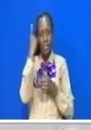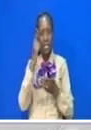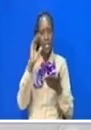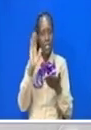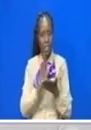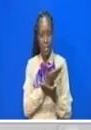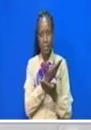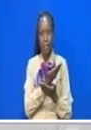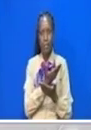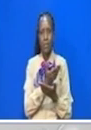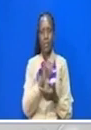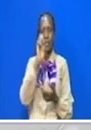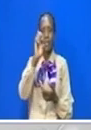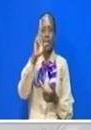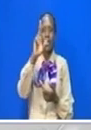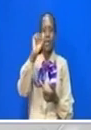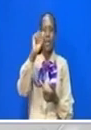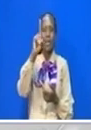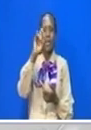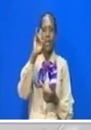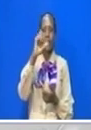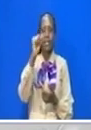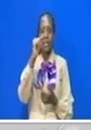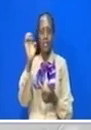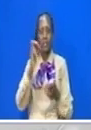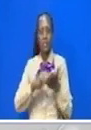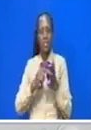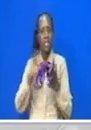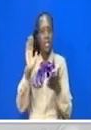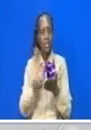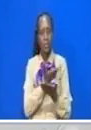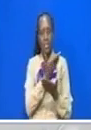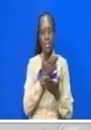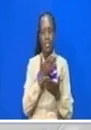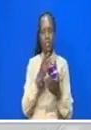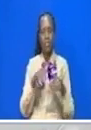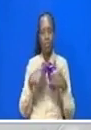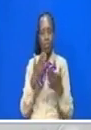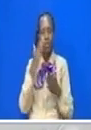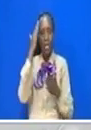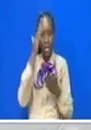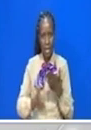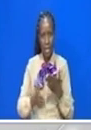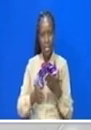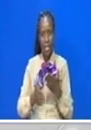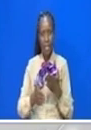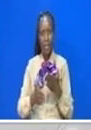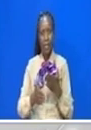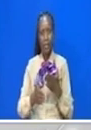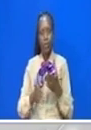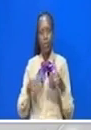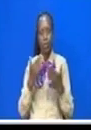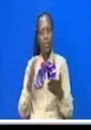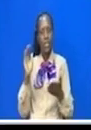eradicate. So when we talk of eradicate, we are saying to eliminate or to put an end to or to do away